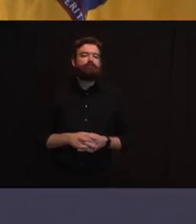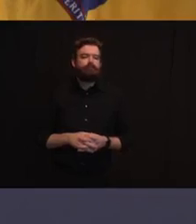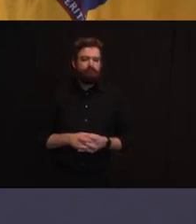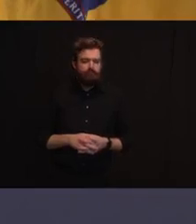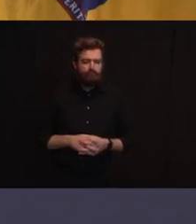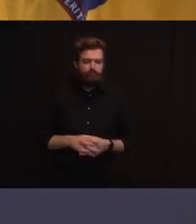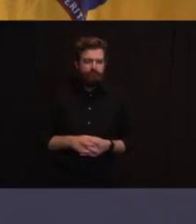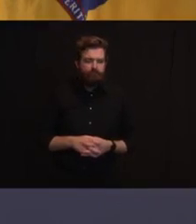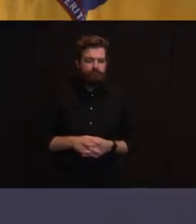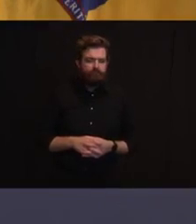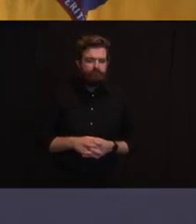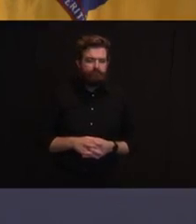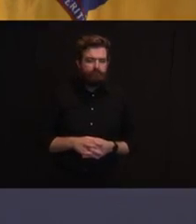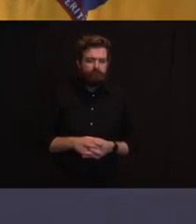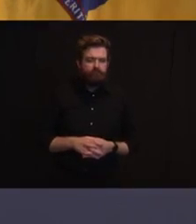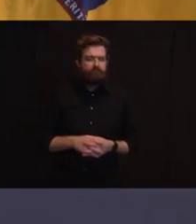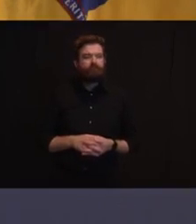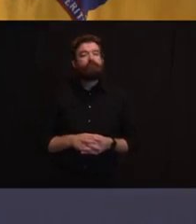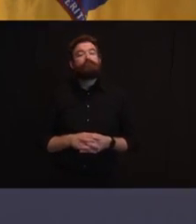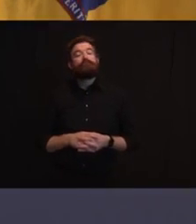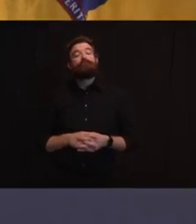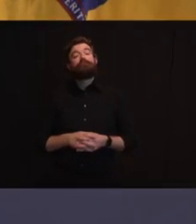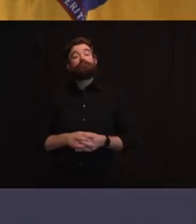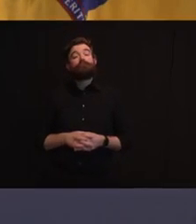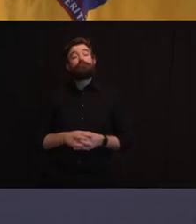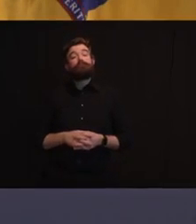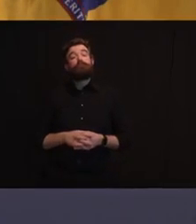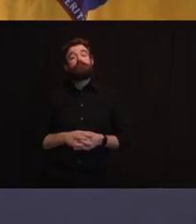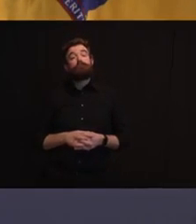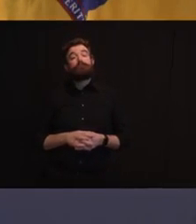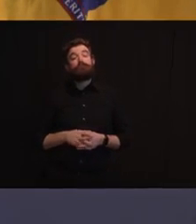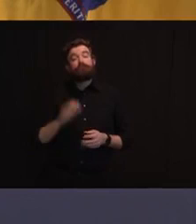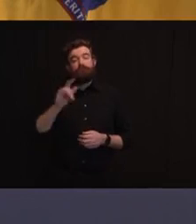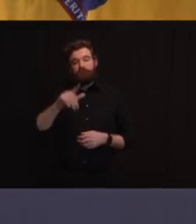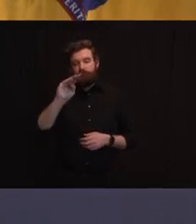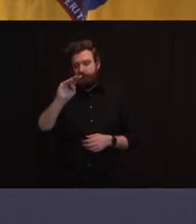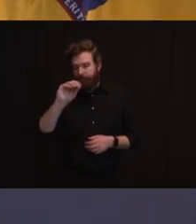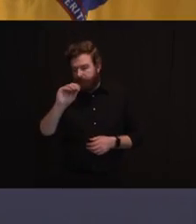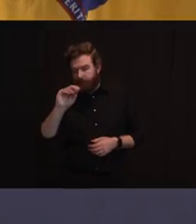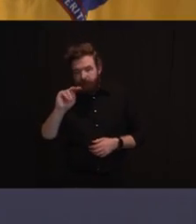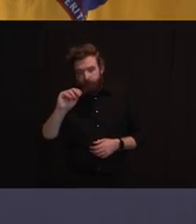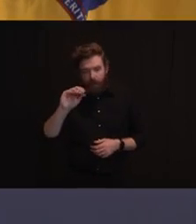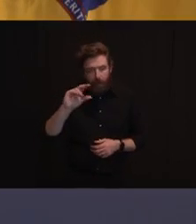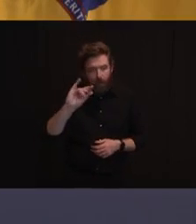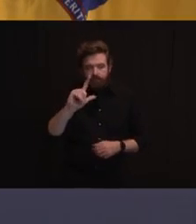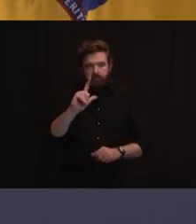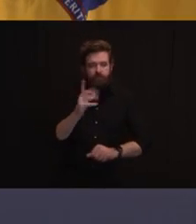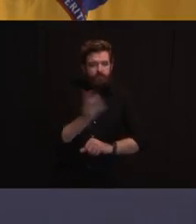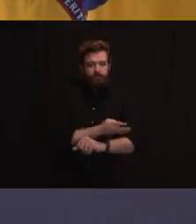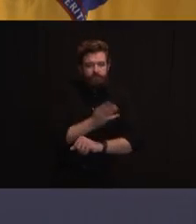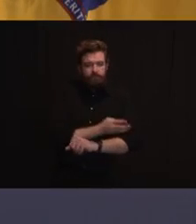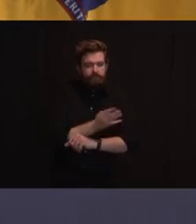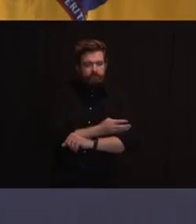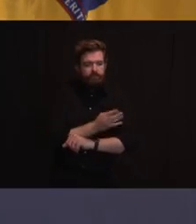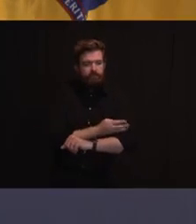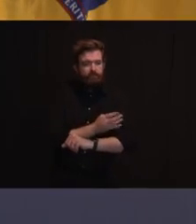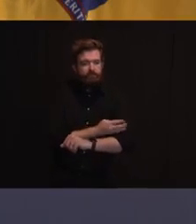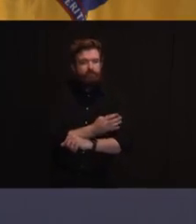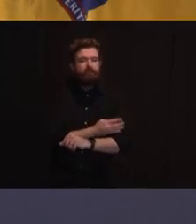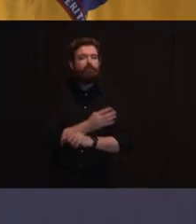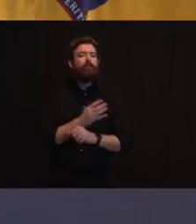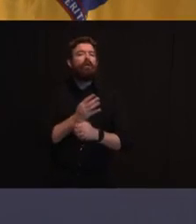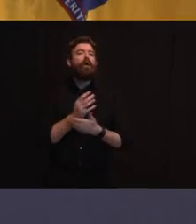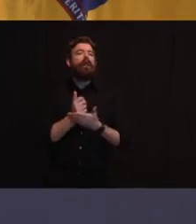that therapeutic being used, the more likely that we've got a healthier reaction to this, right? And I think you